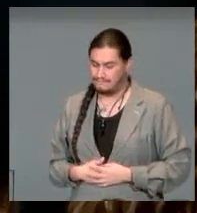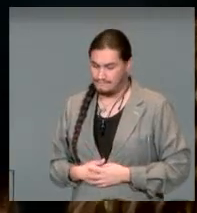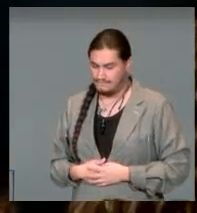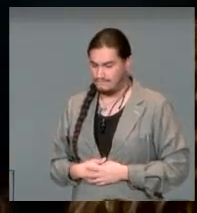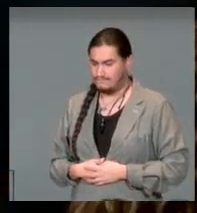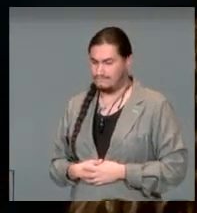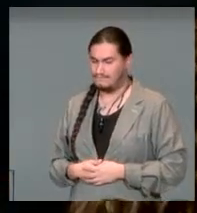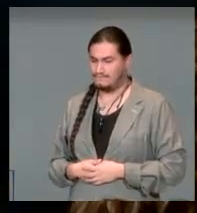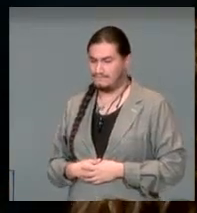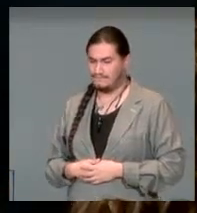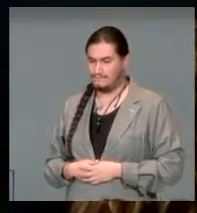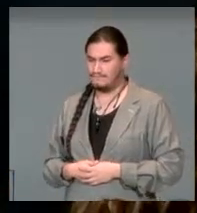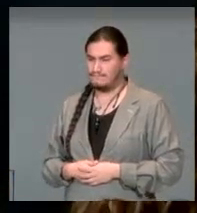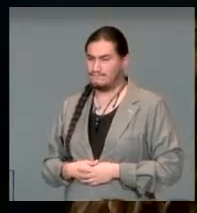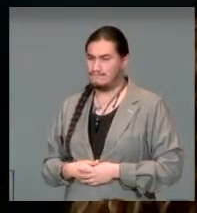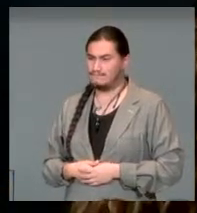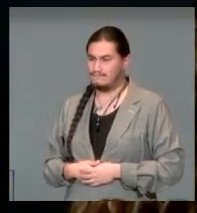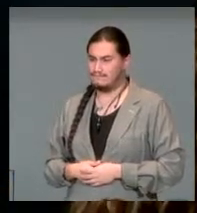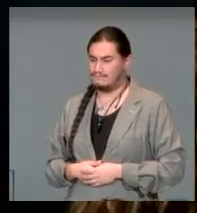Hey you.